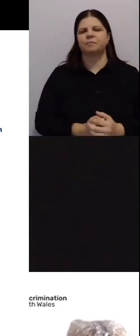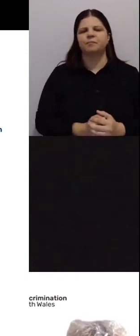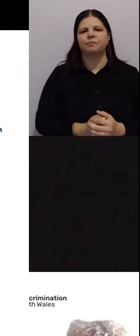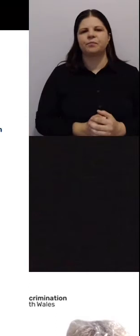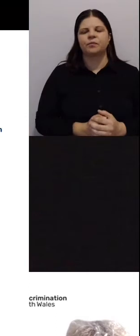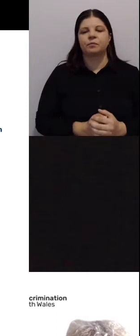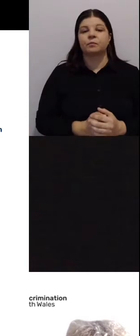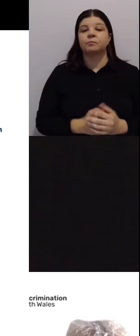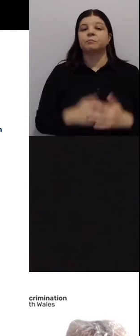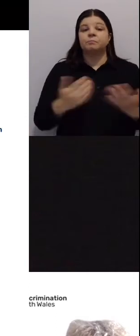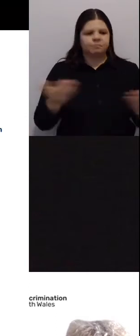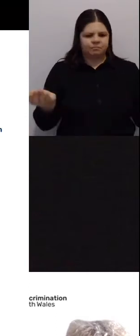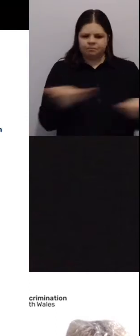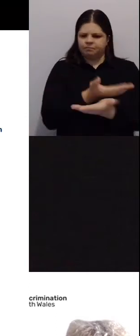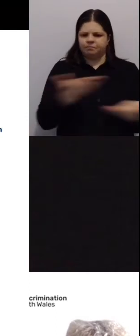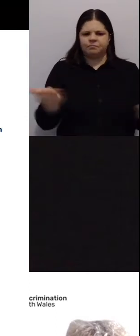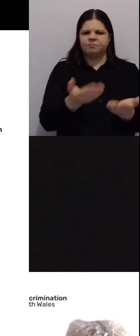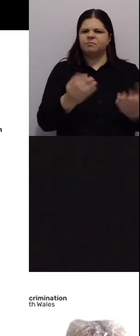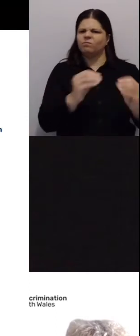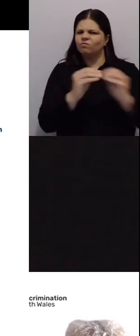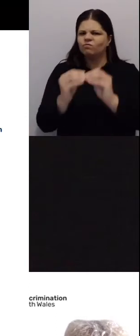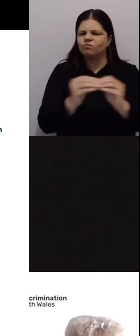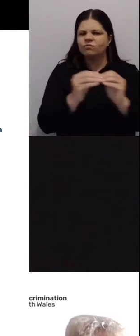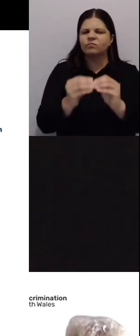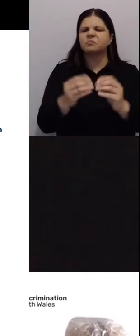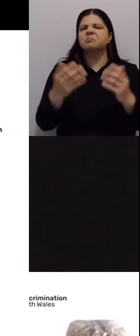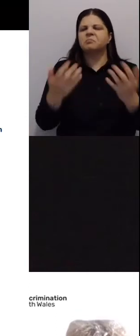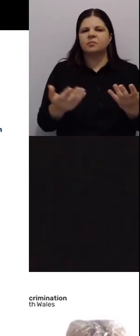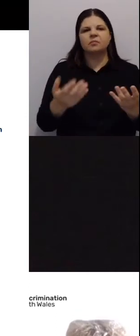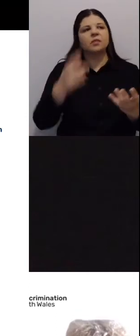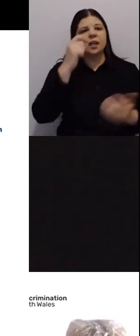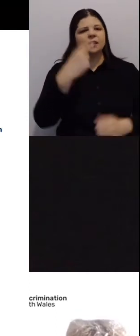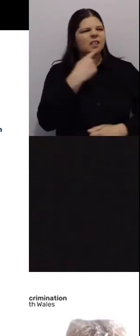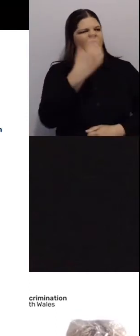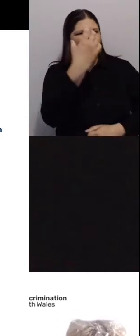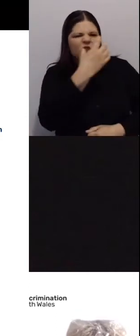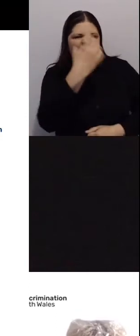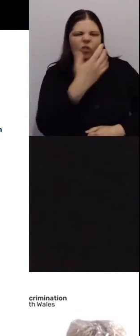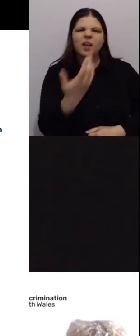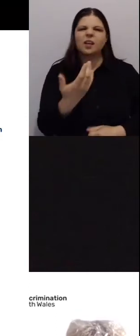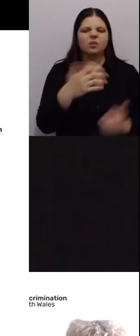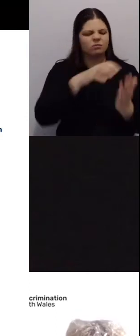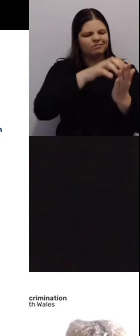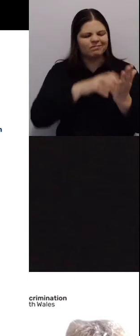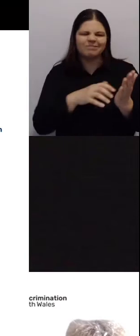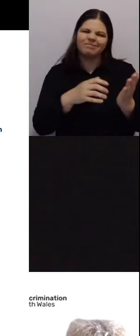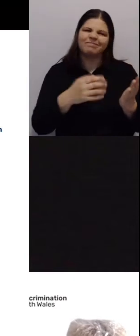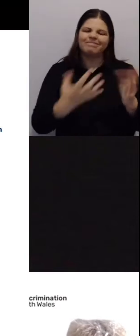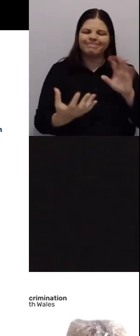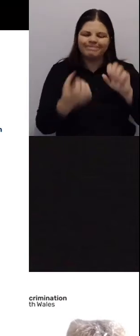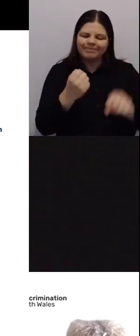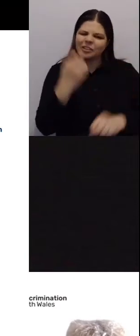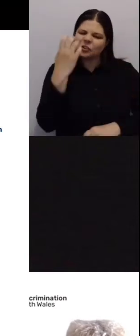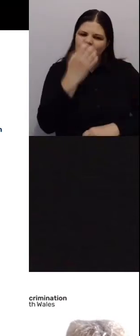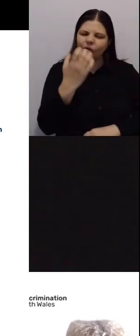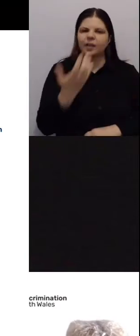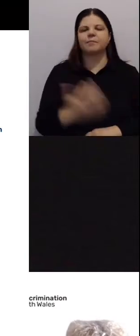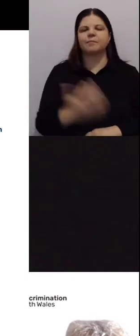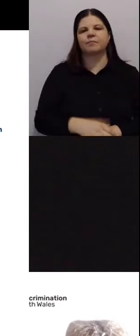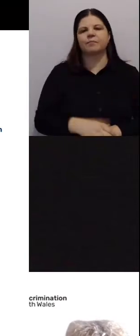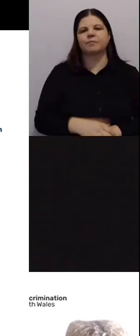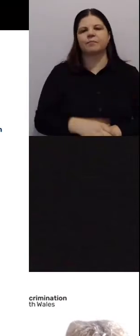Outcomes of conciliation include an apology or statement of regret, a job